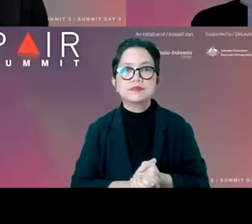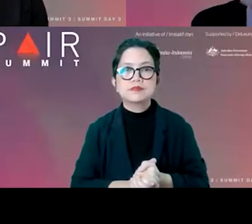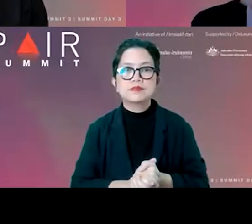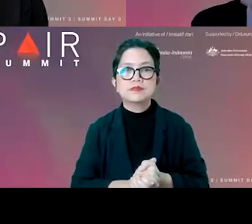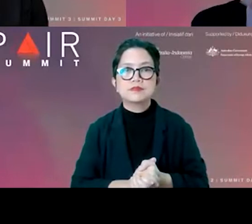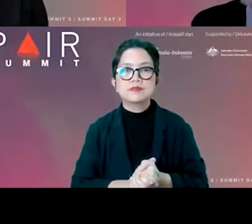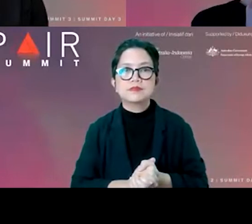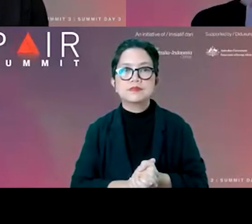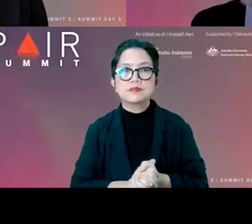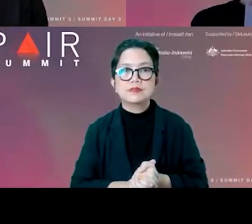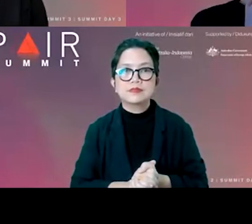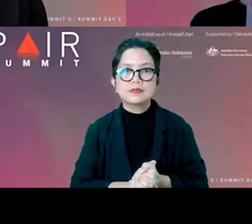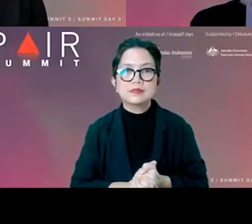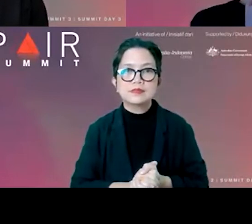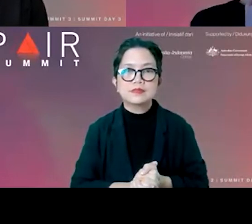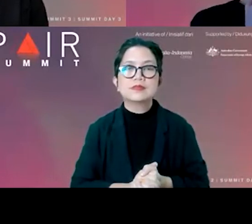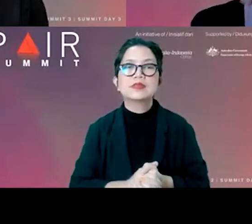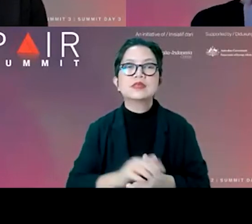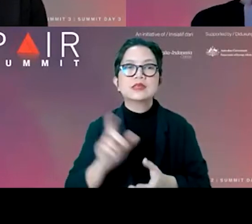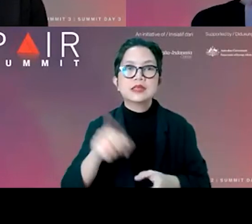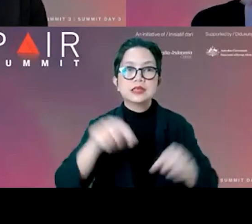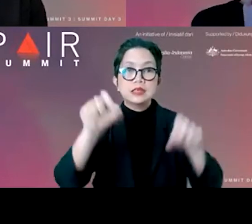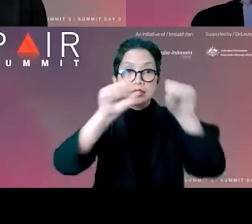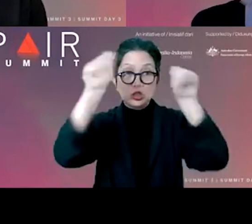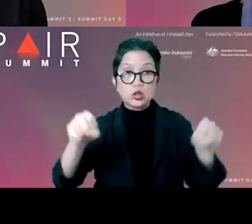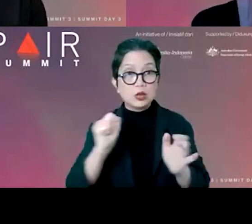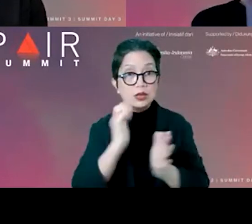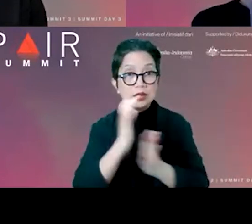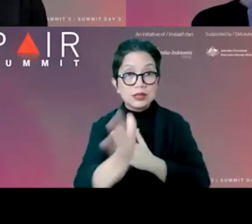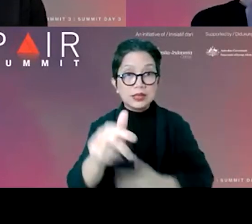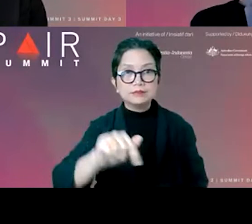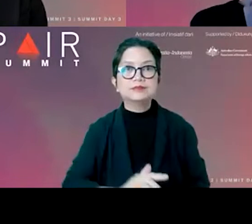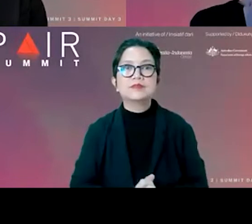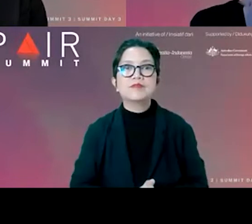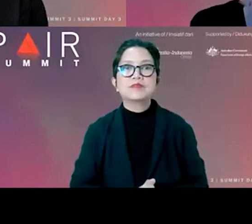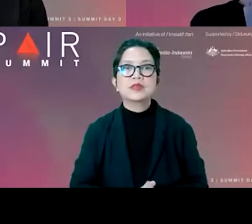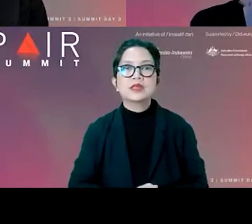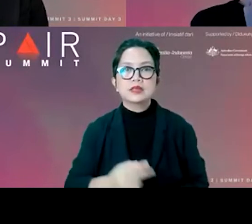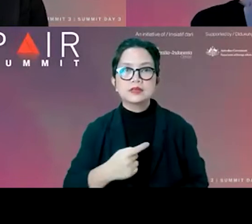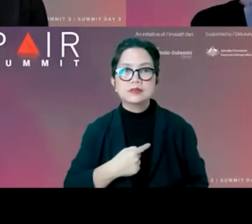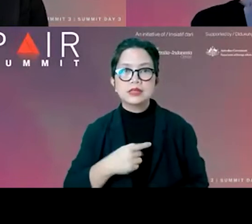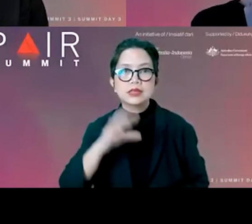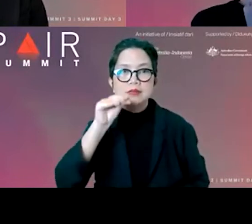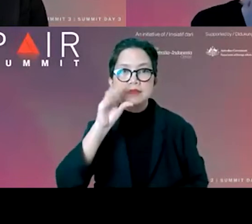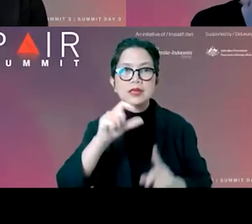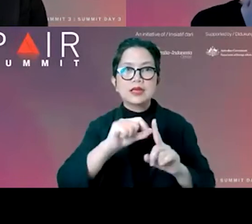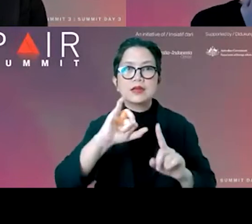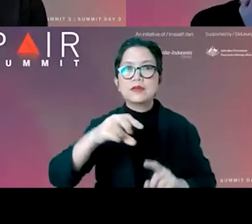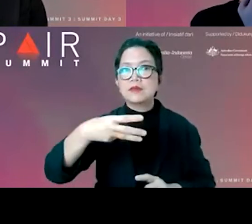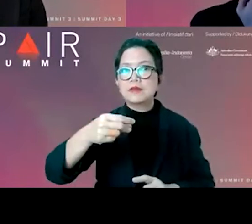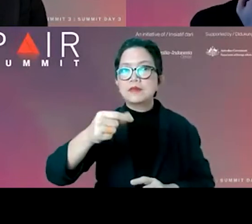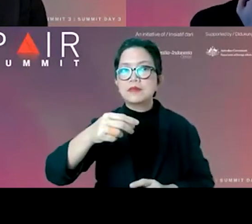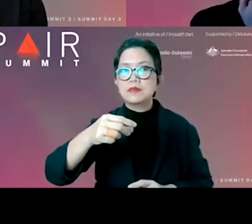model, I think. But as Pierre say, it's a need more hard work and